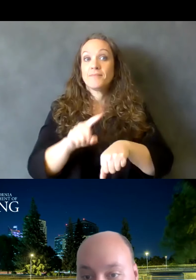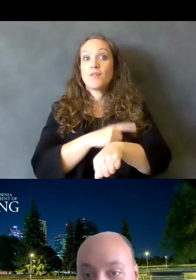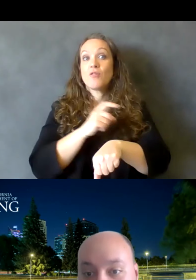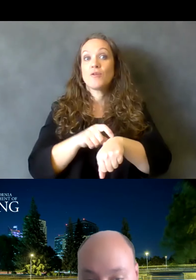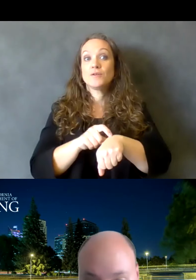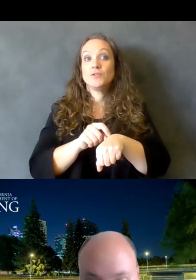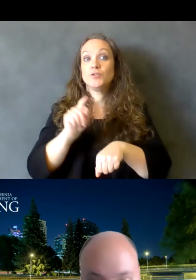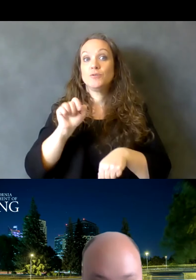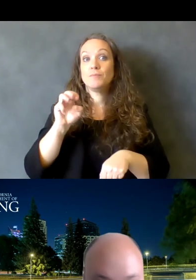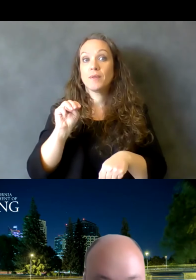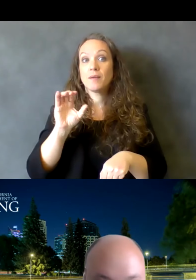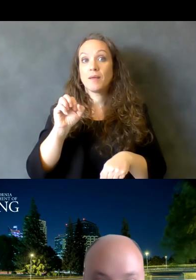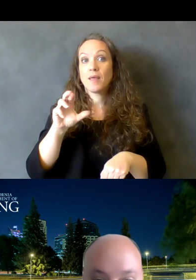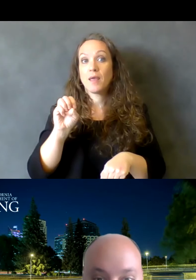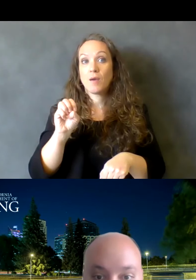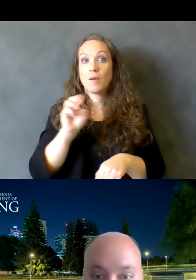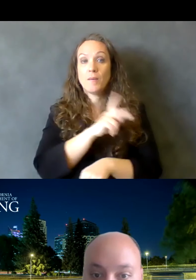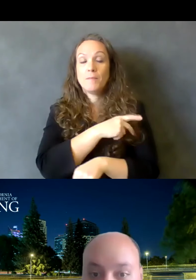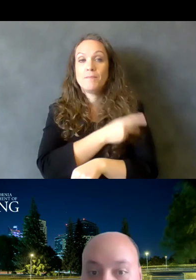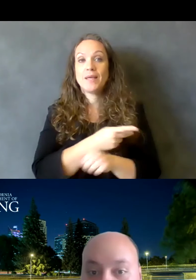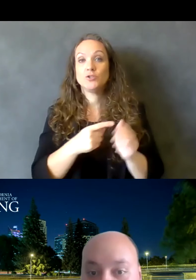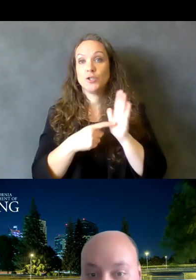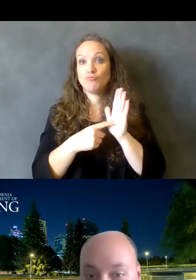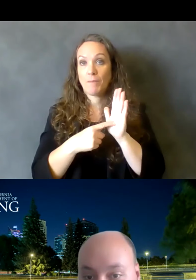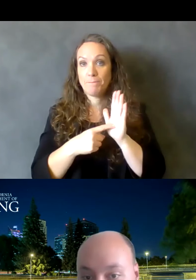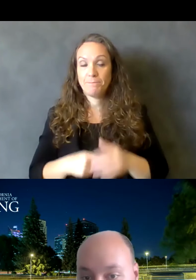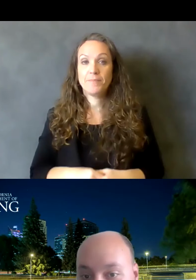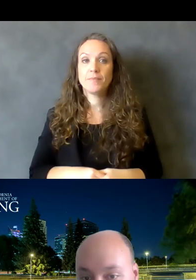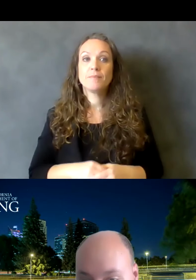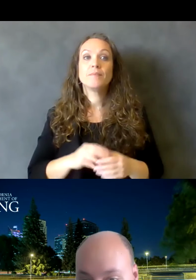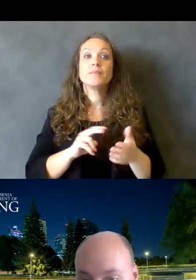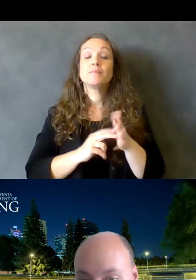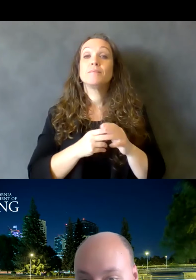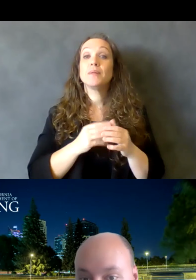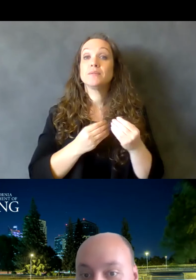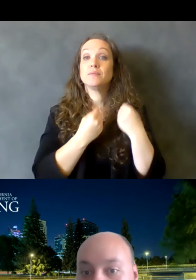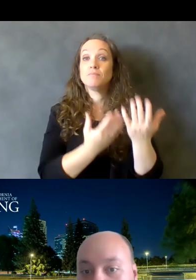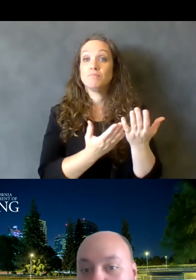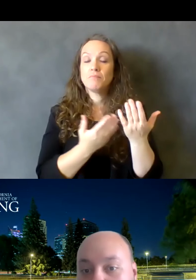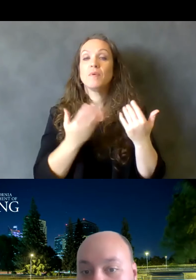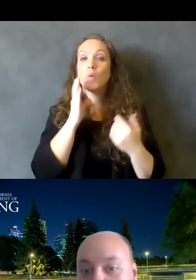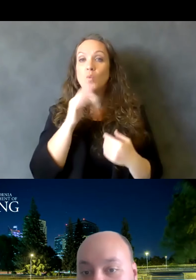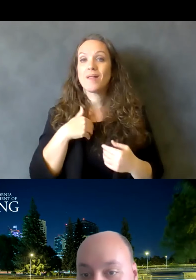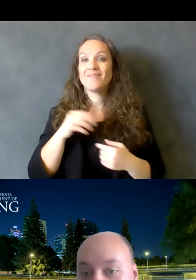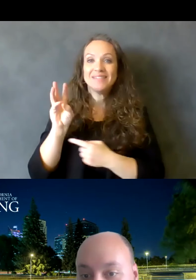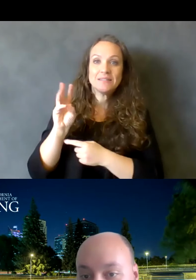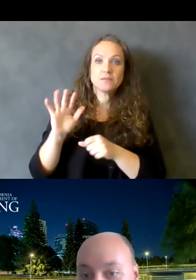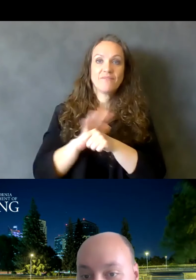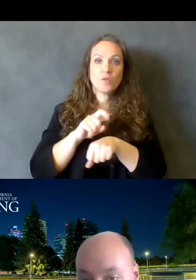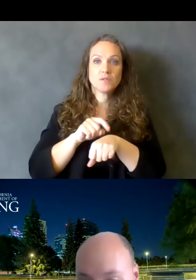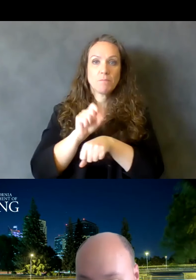Patient Representative proposal. This provides 6 full-time positions and